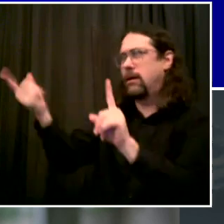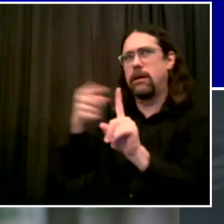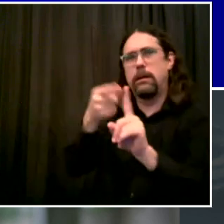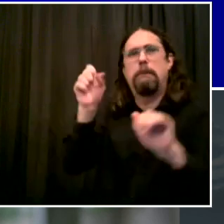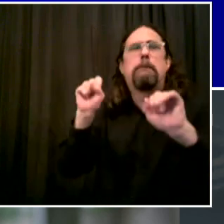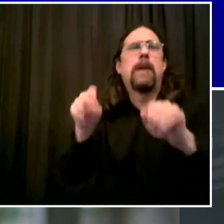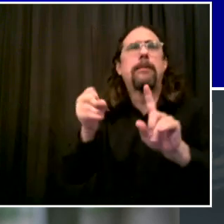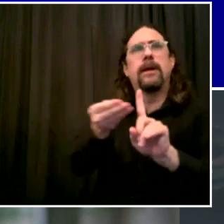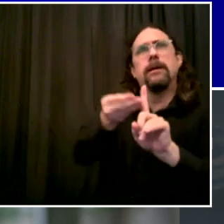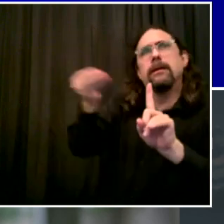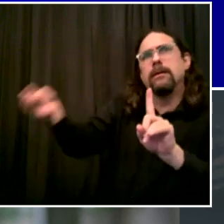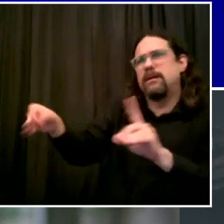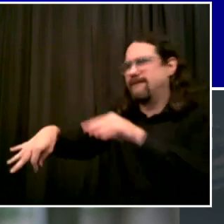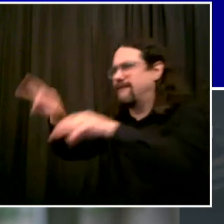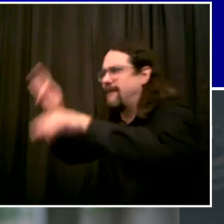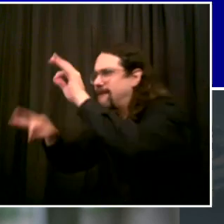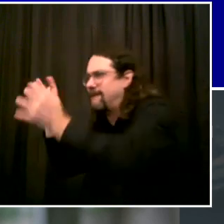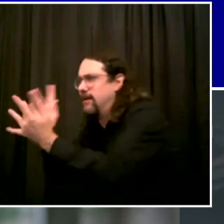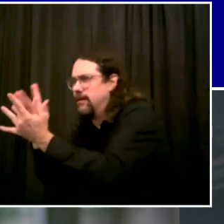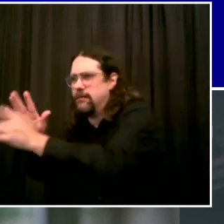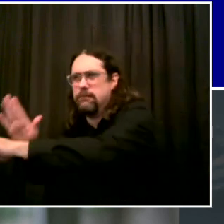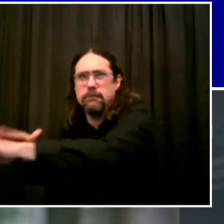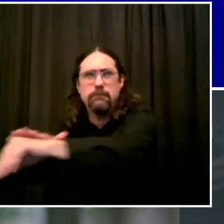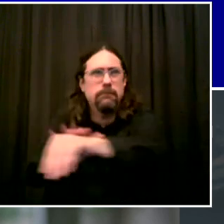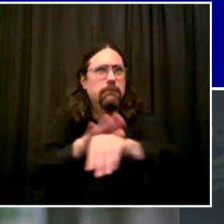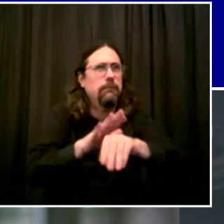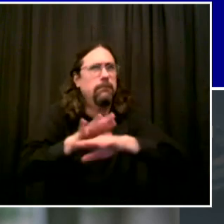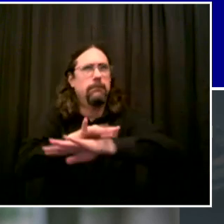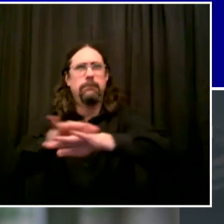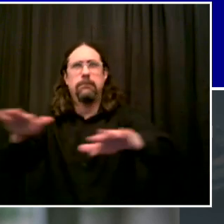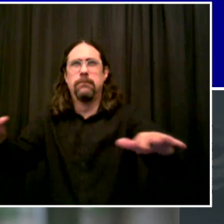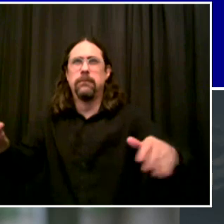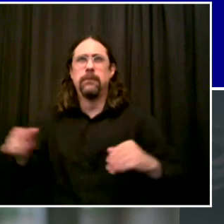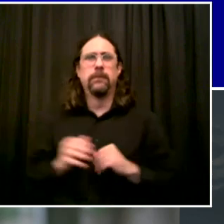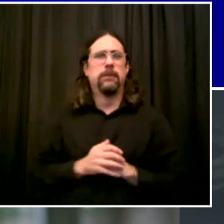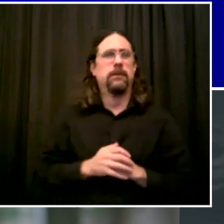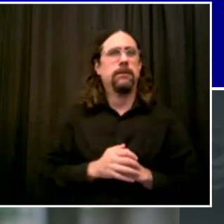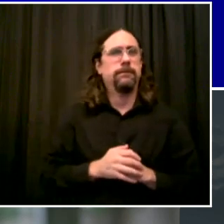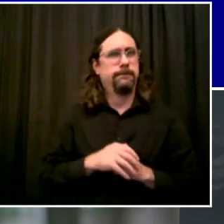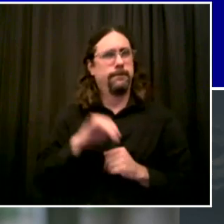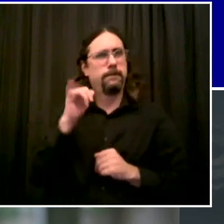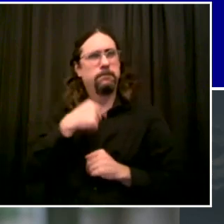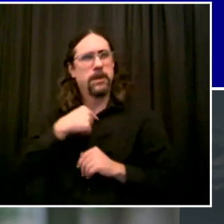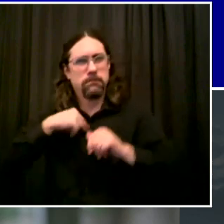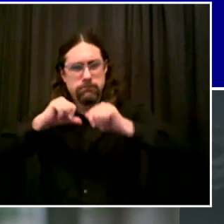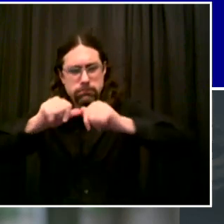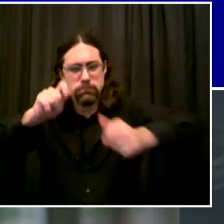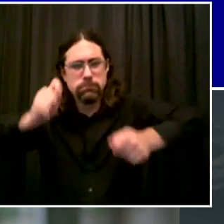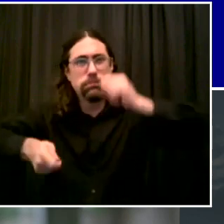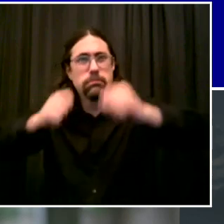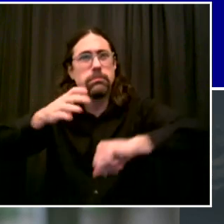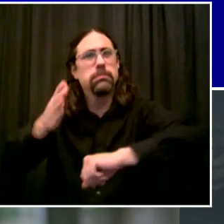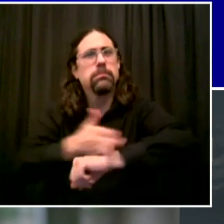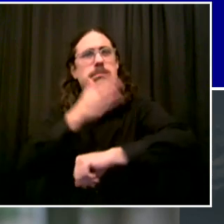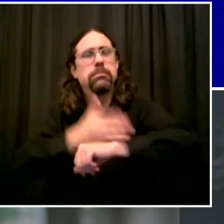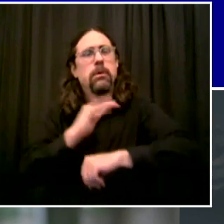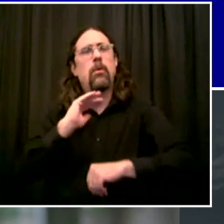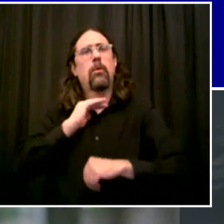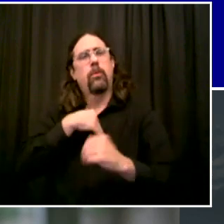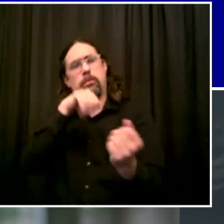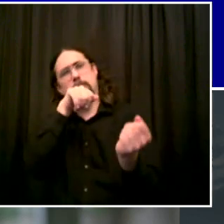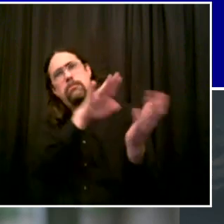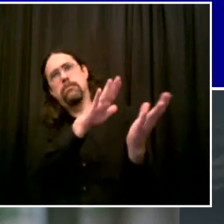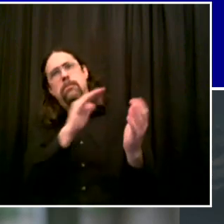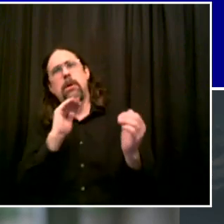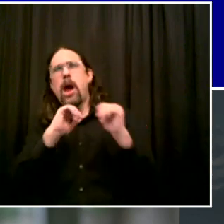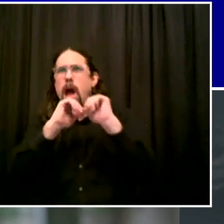to do to make sure that people get tested, because the test and trace core works best when more and more people are getting tested.